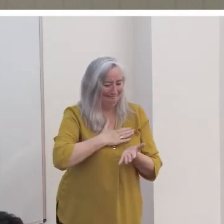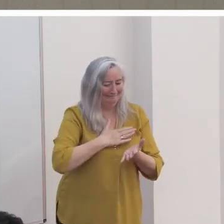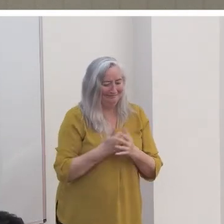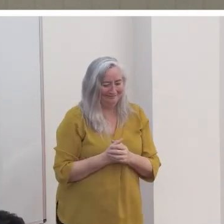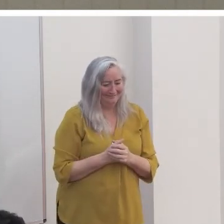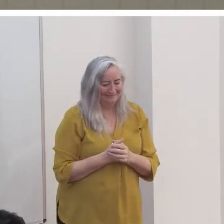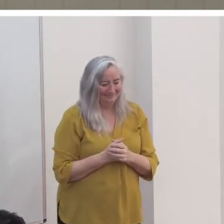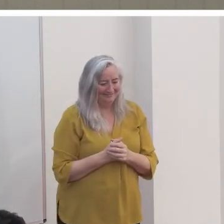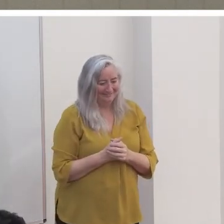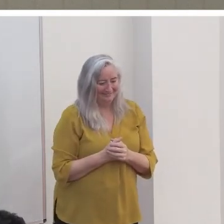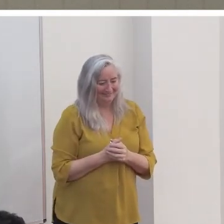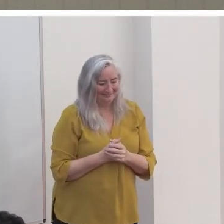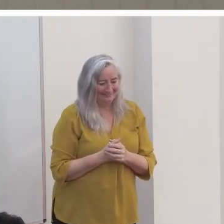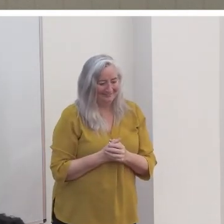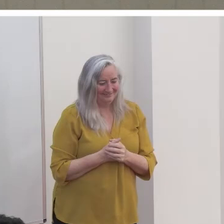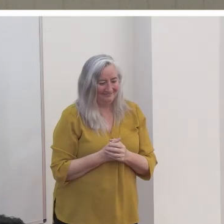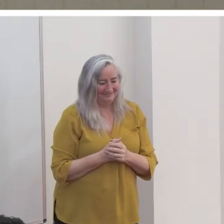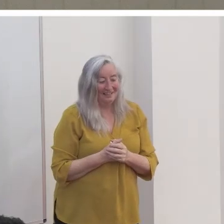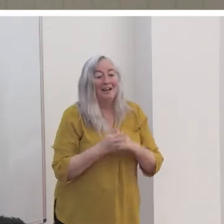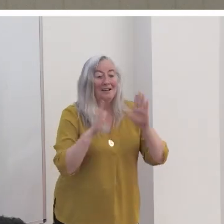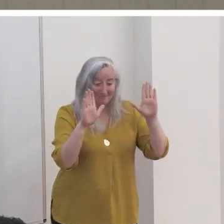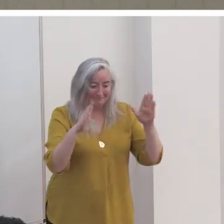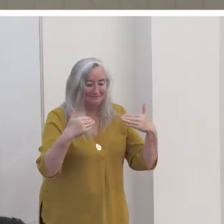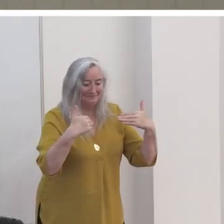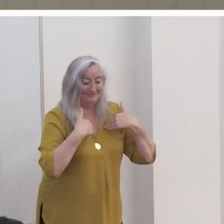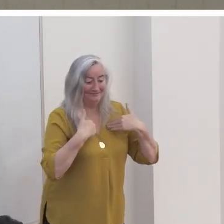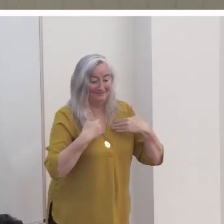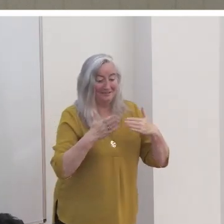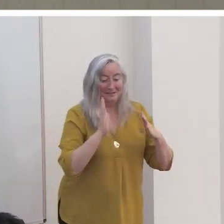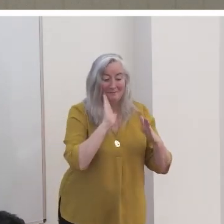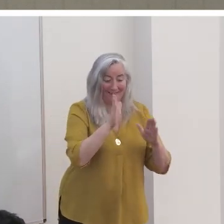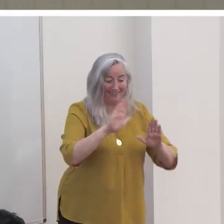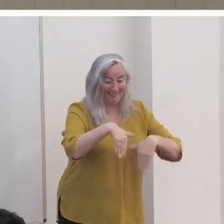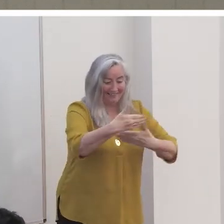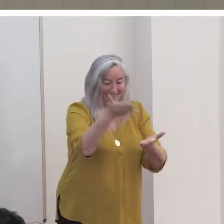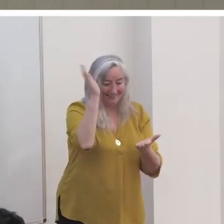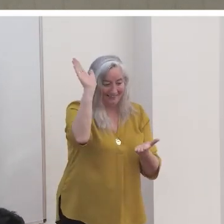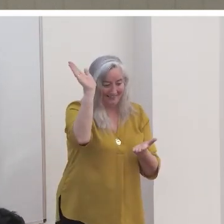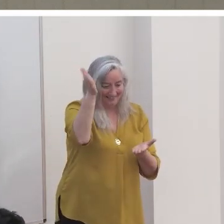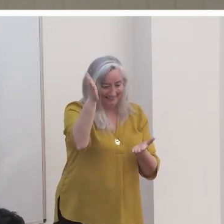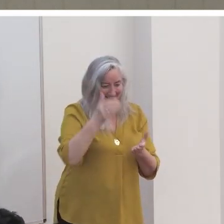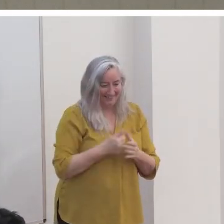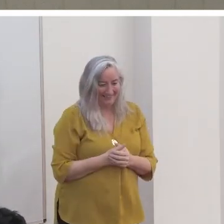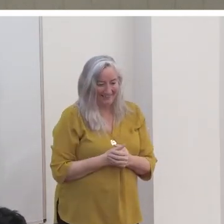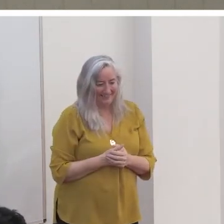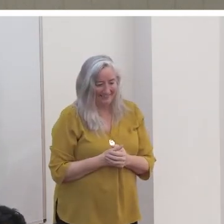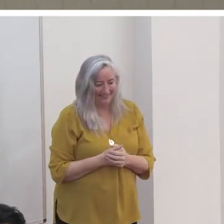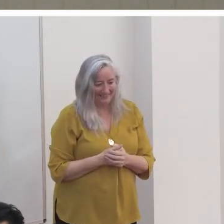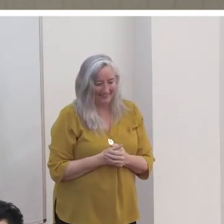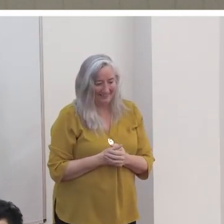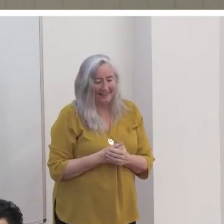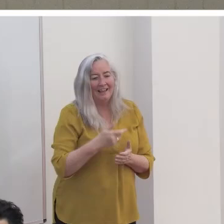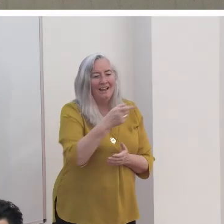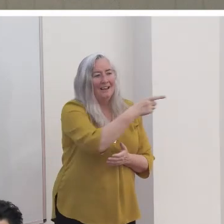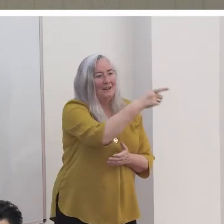is I know you were asked at the registration to fill out an additional form with which you had